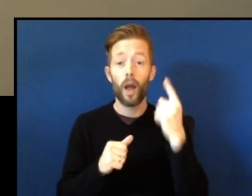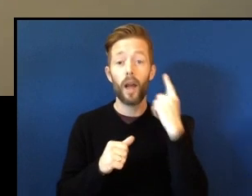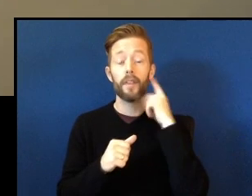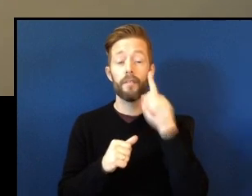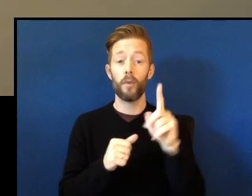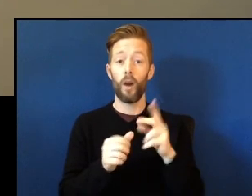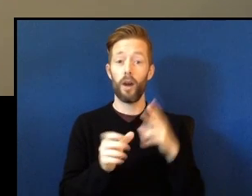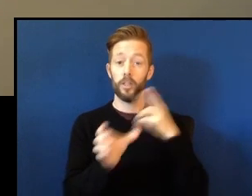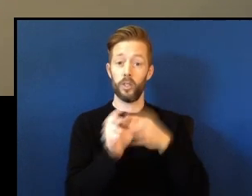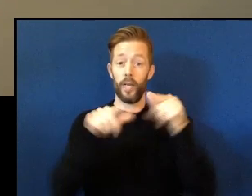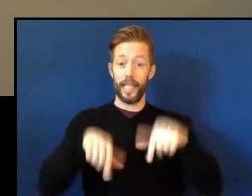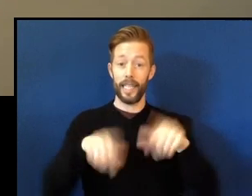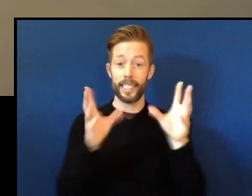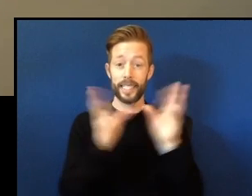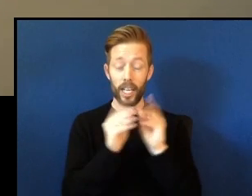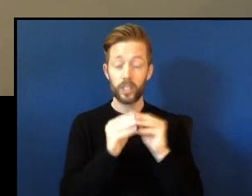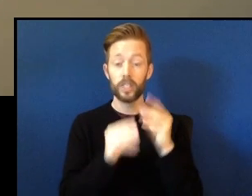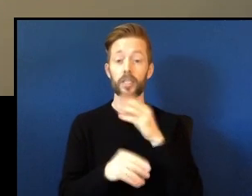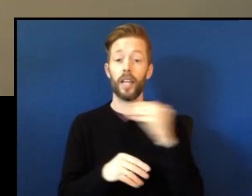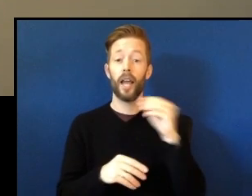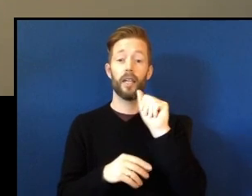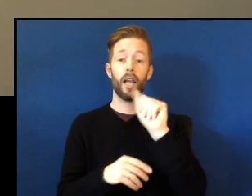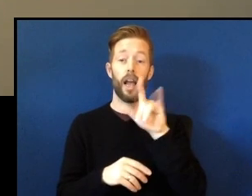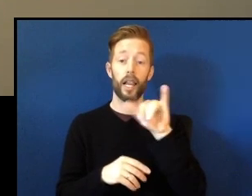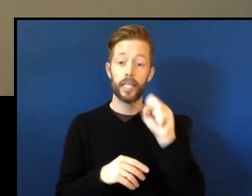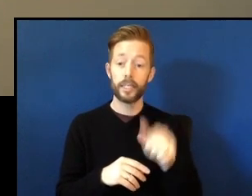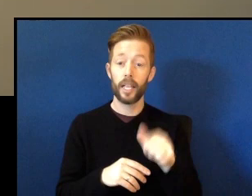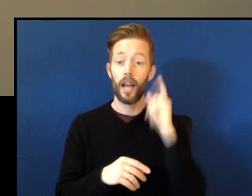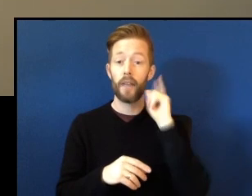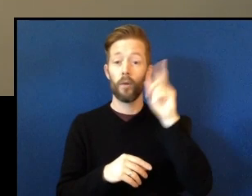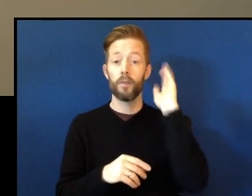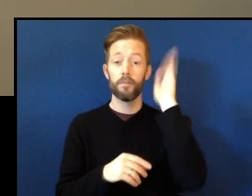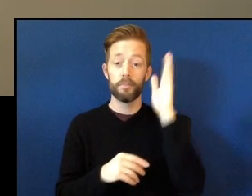for joining this session, and Alyssa for